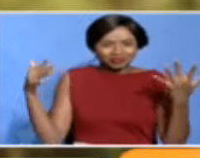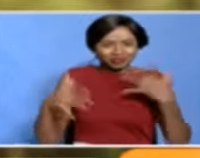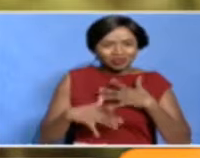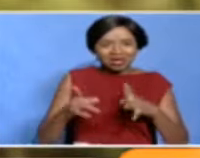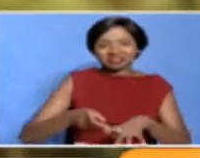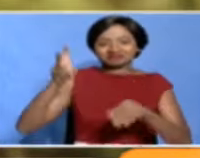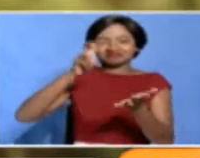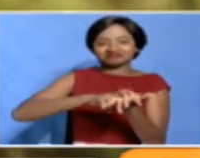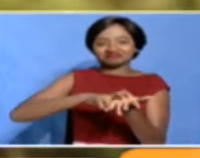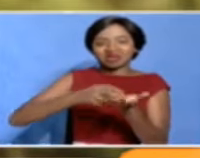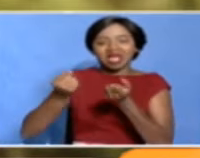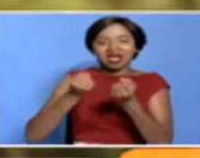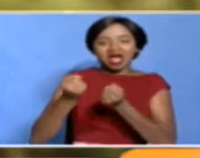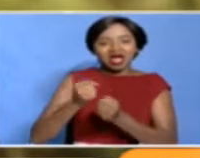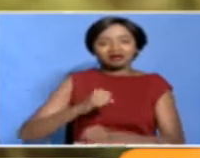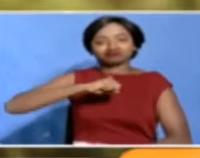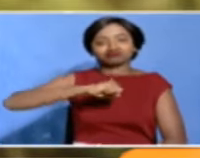gari,